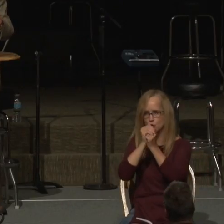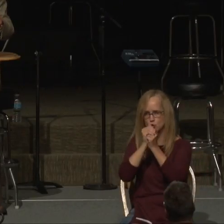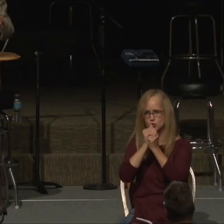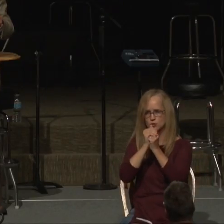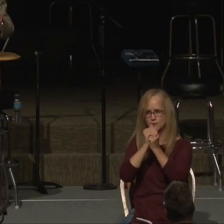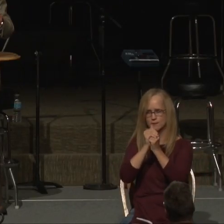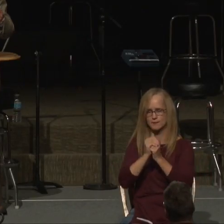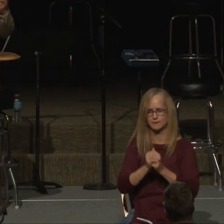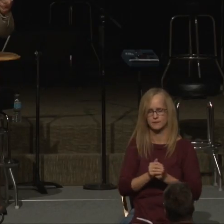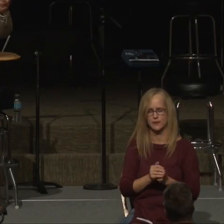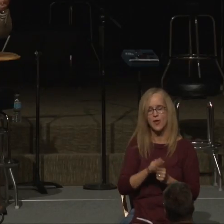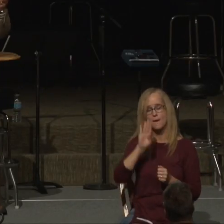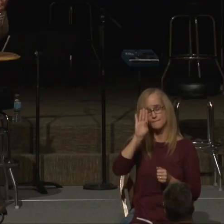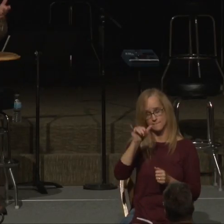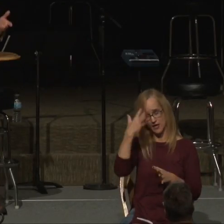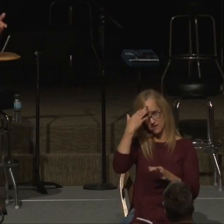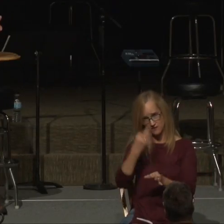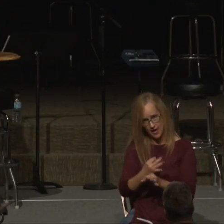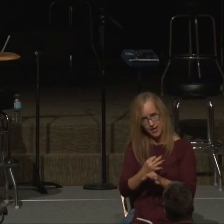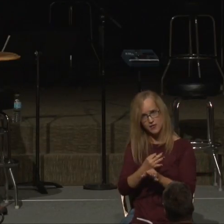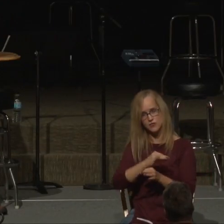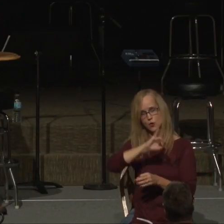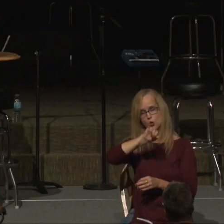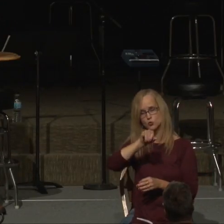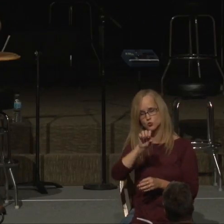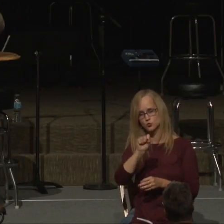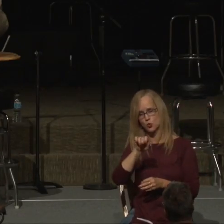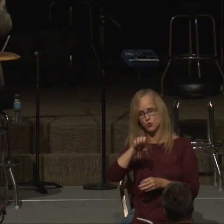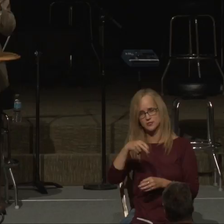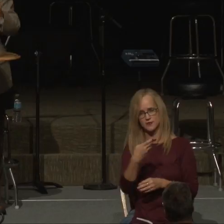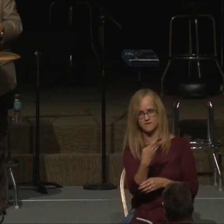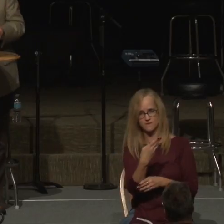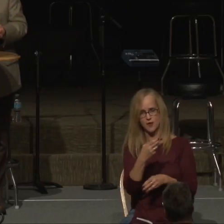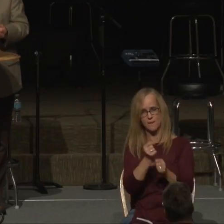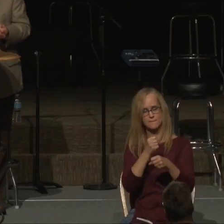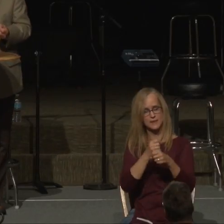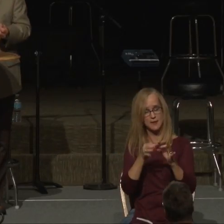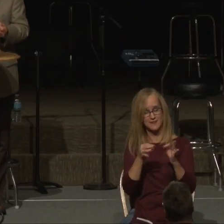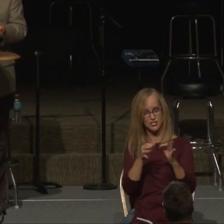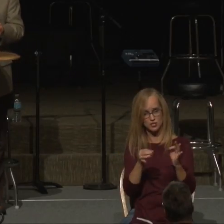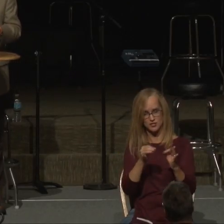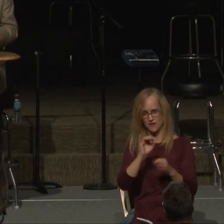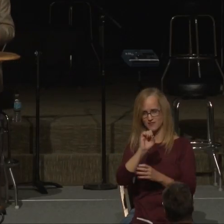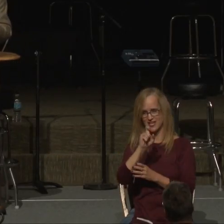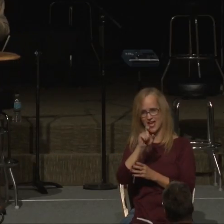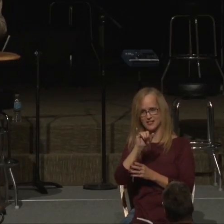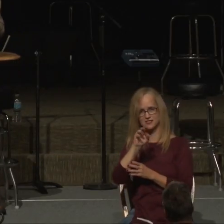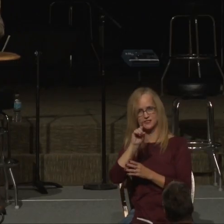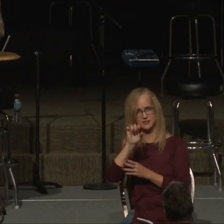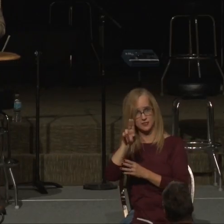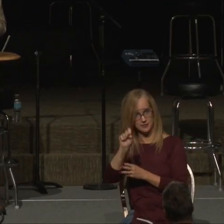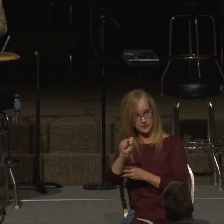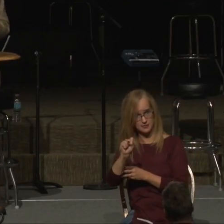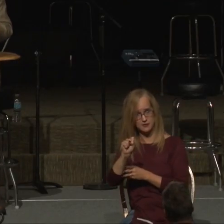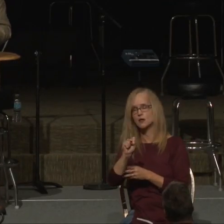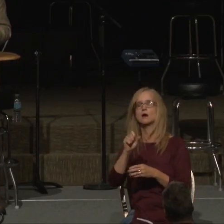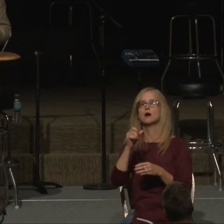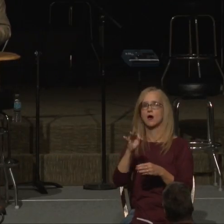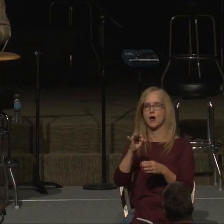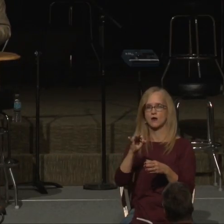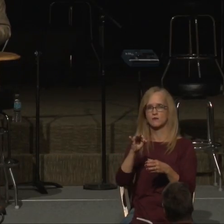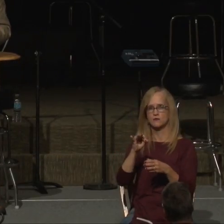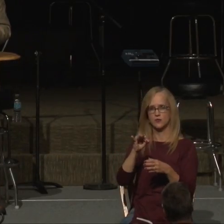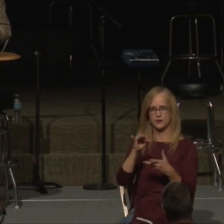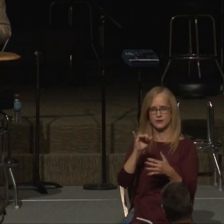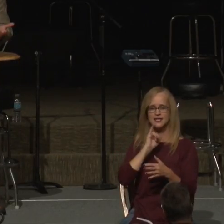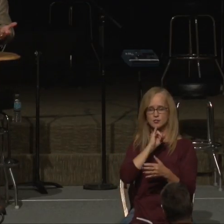staff. By faith, Joseph, at the end of his life, made mention of the exodus of the Israelites and gave directions concerning his